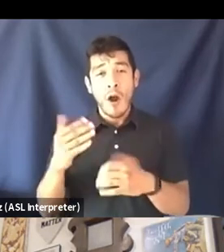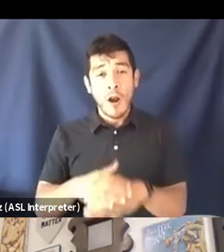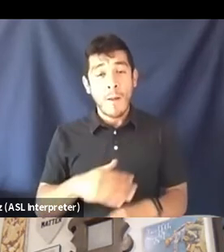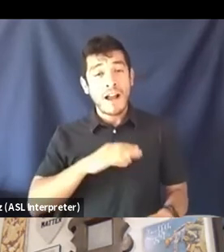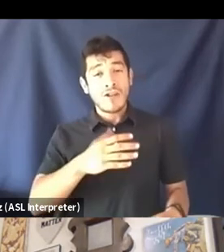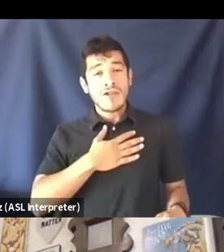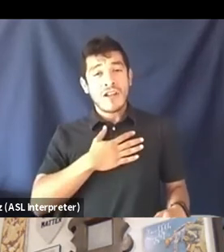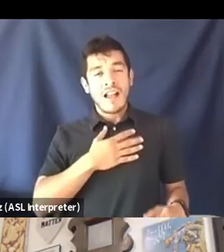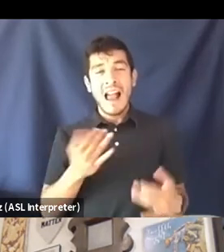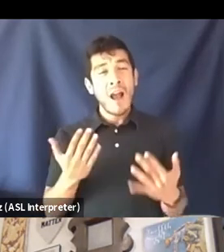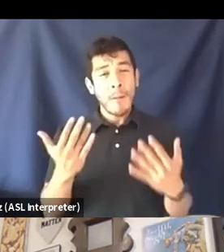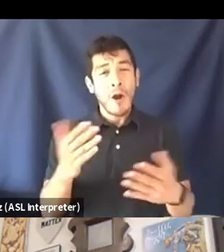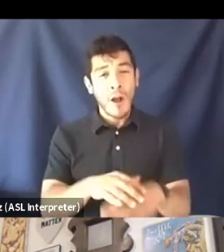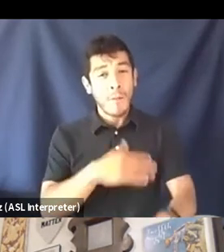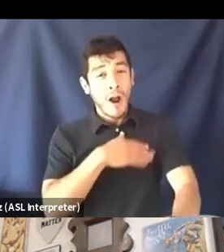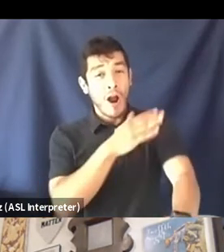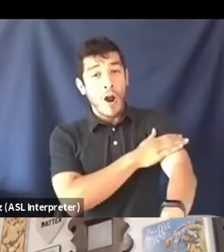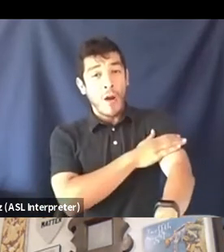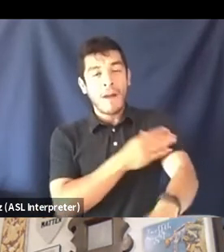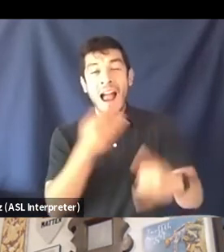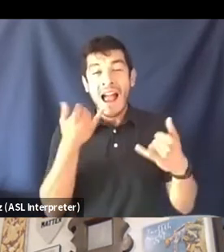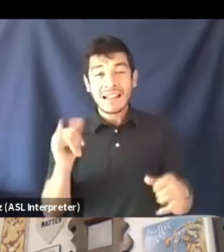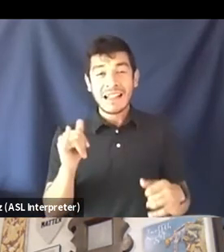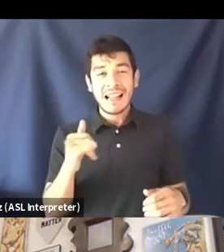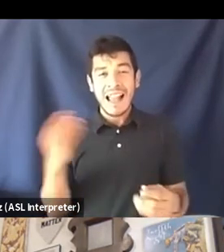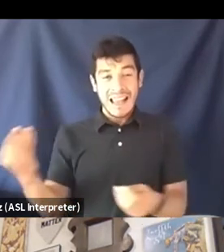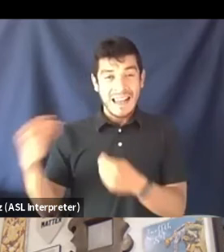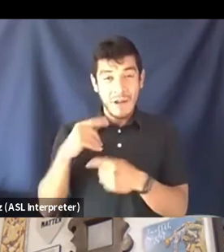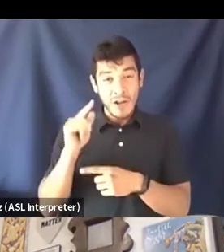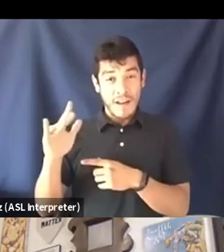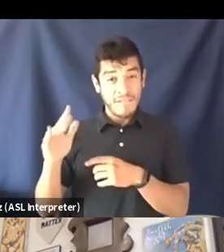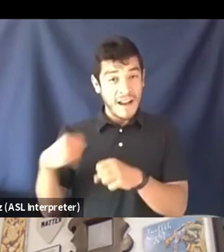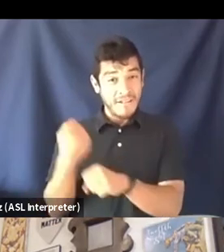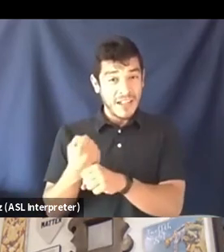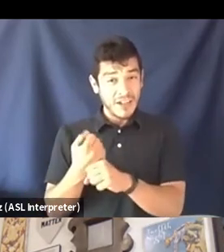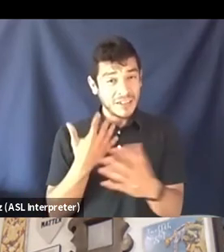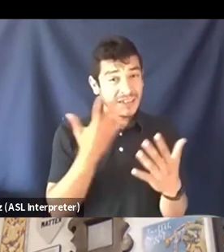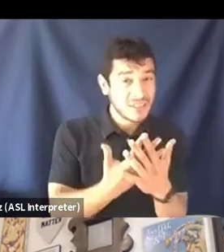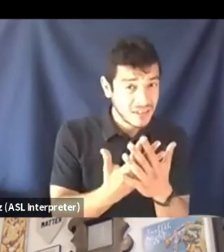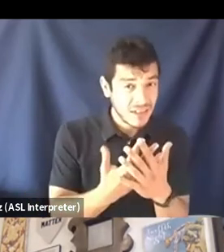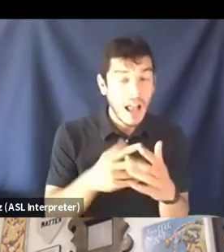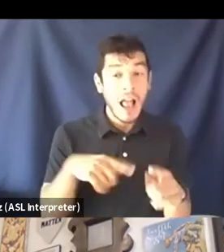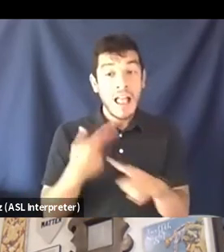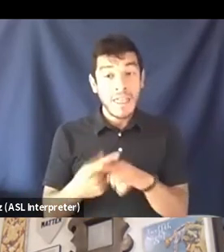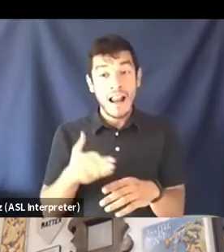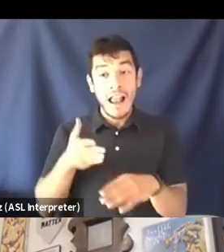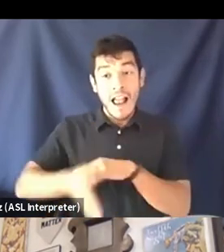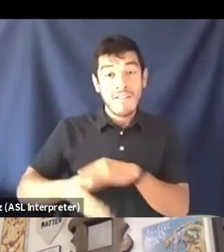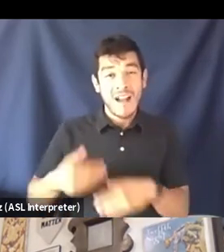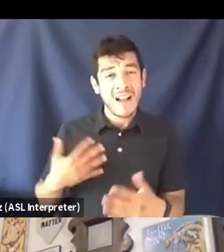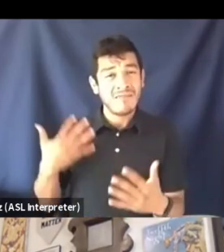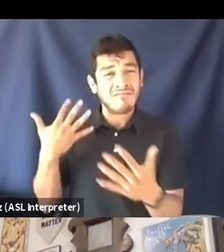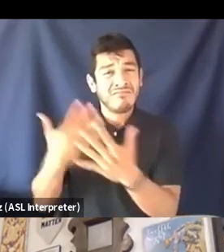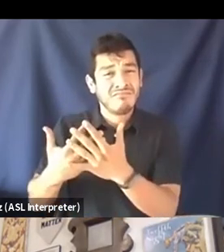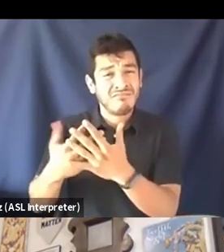arm, and still being convicted of 25 years to life, and then after being incarcerated